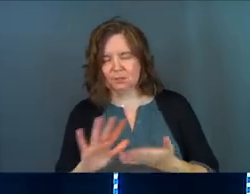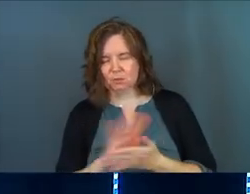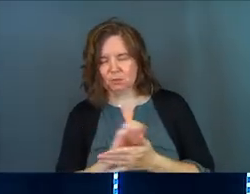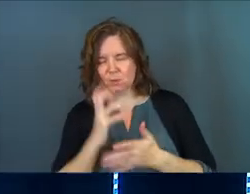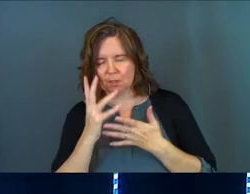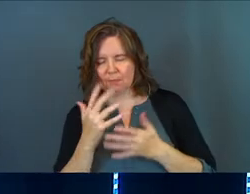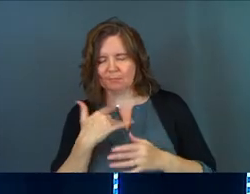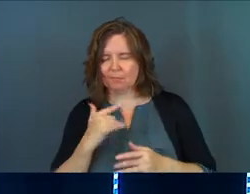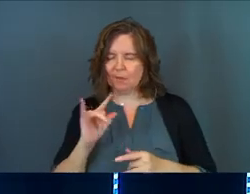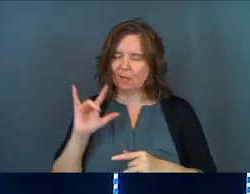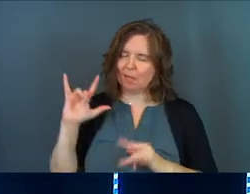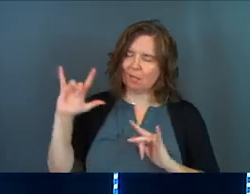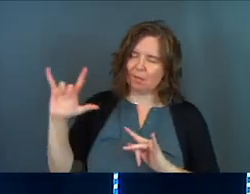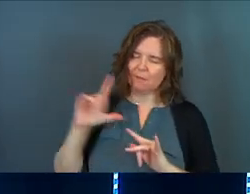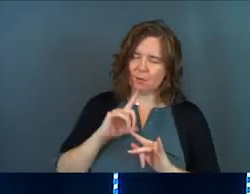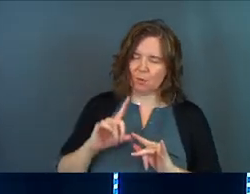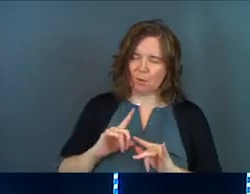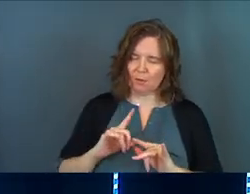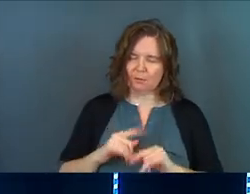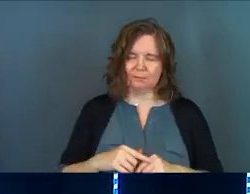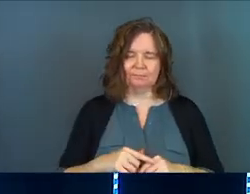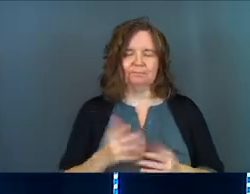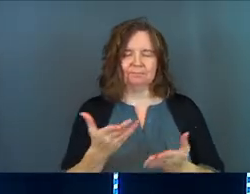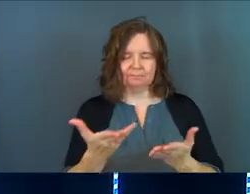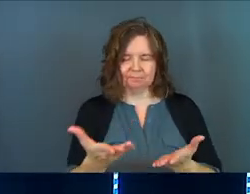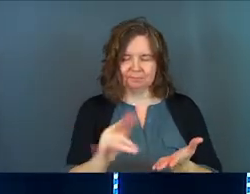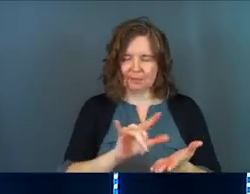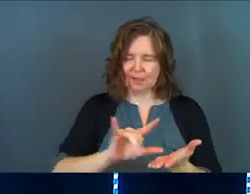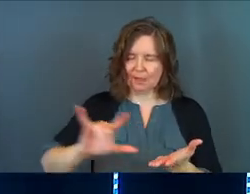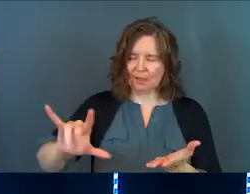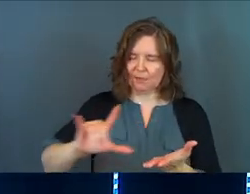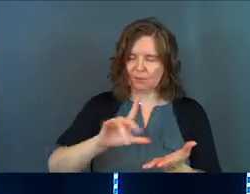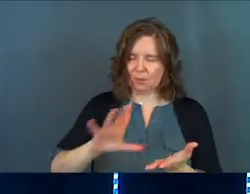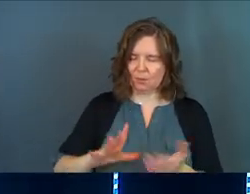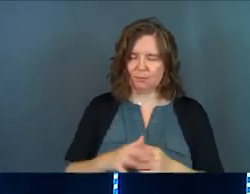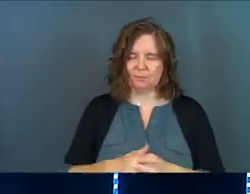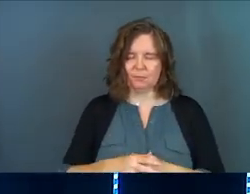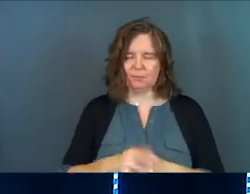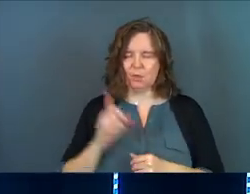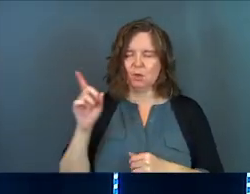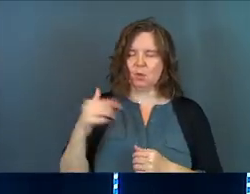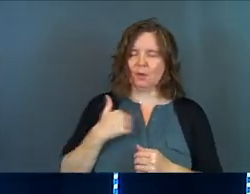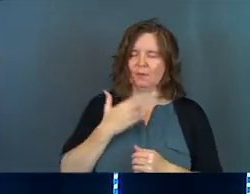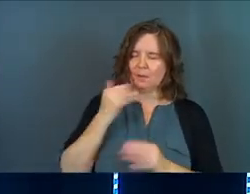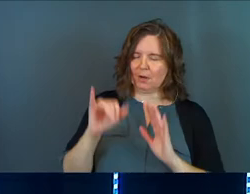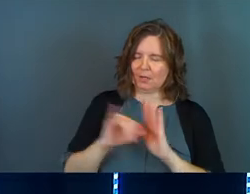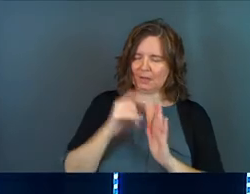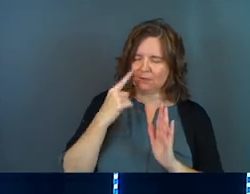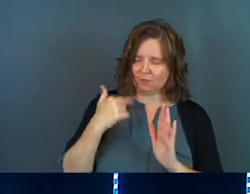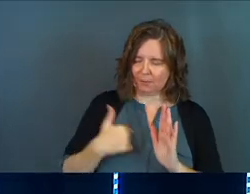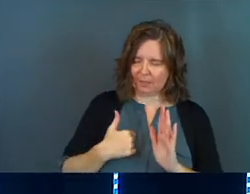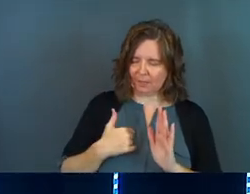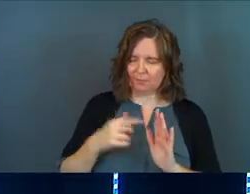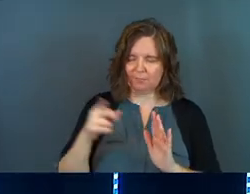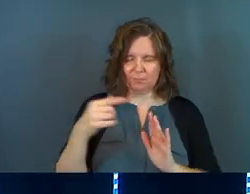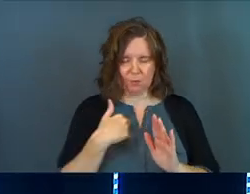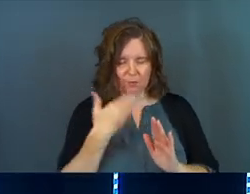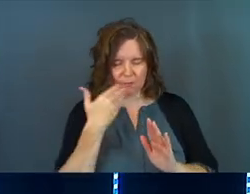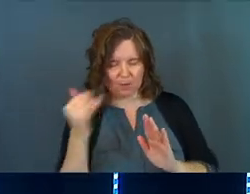I love you, Lord. You have a better identity for me. Would you come and set me free?